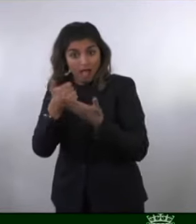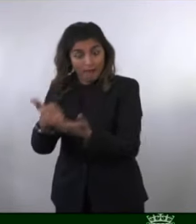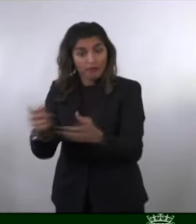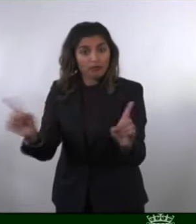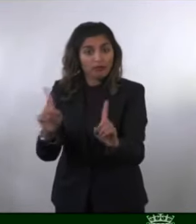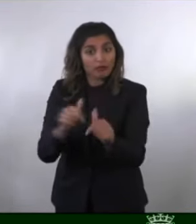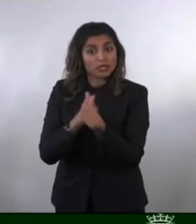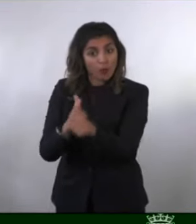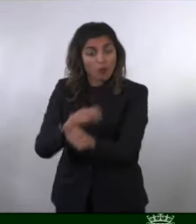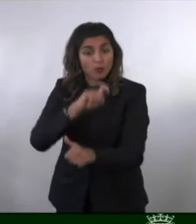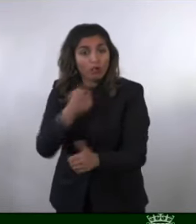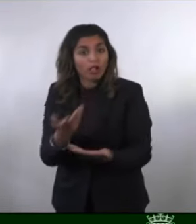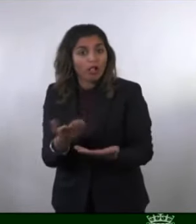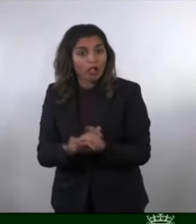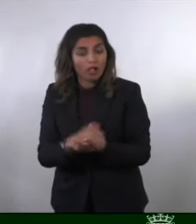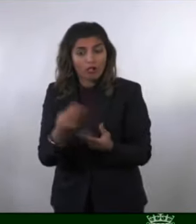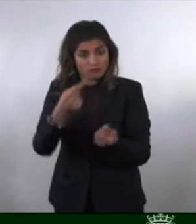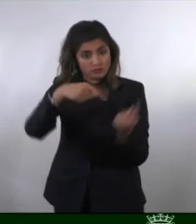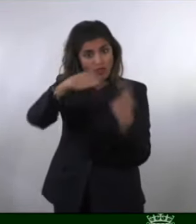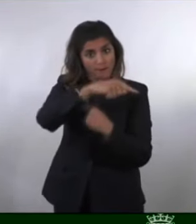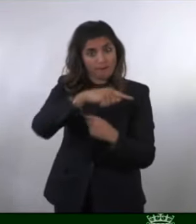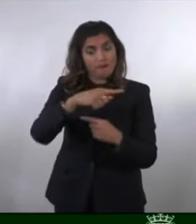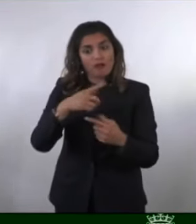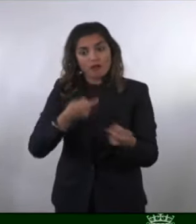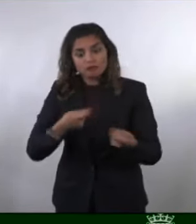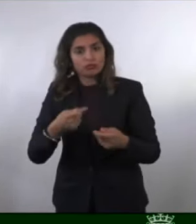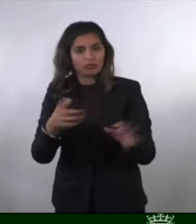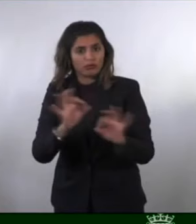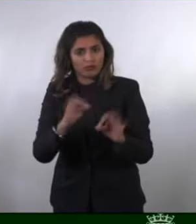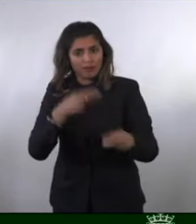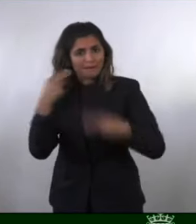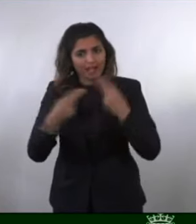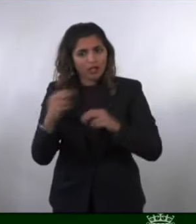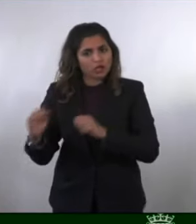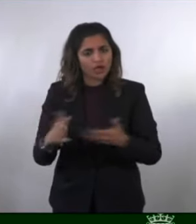also be seeing a significant decrease in trade?